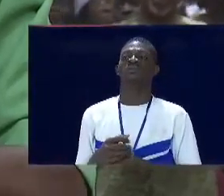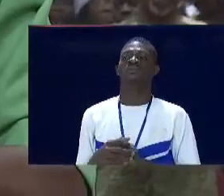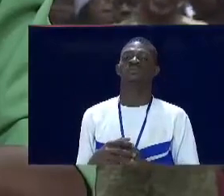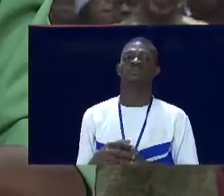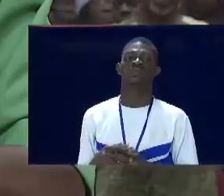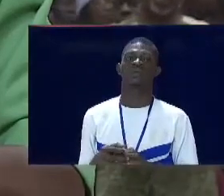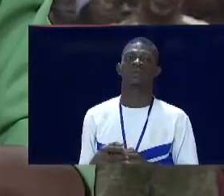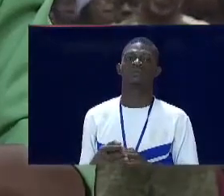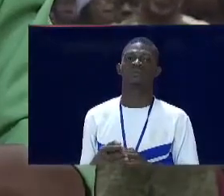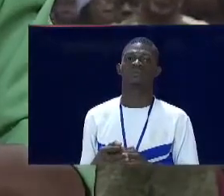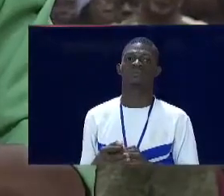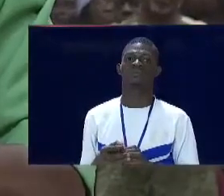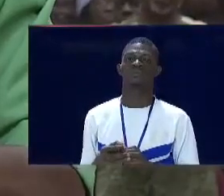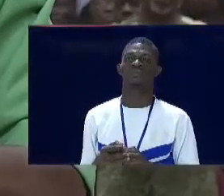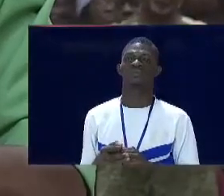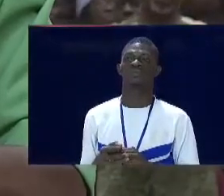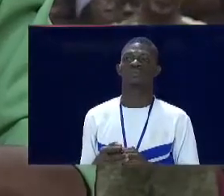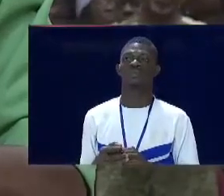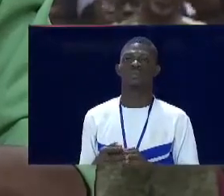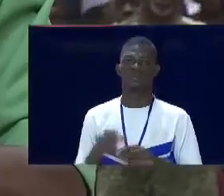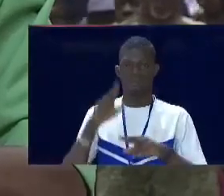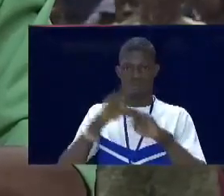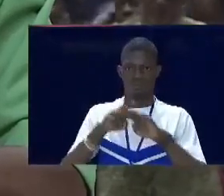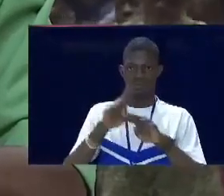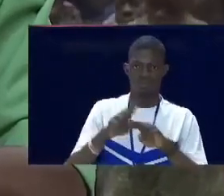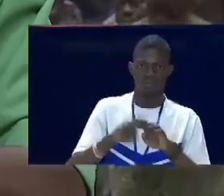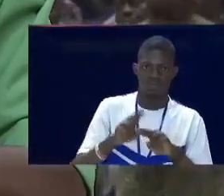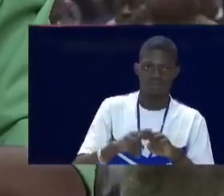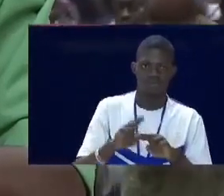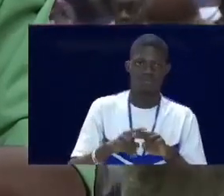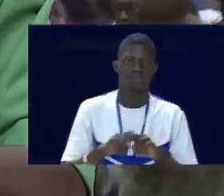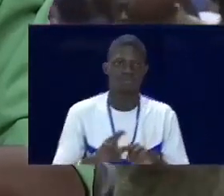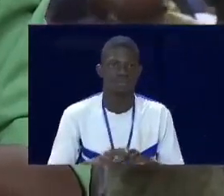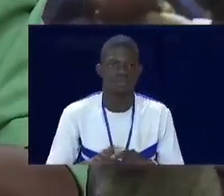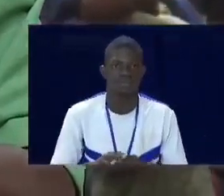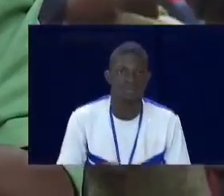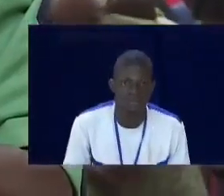gbadura. Please be seated. Ejowo eja joko.